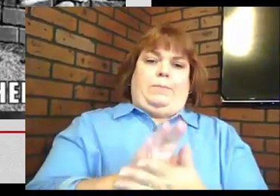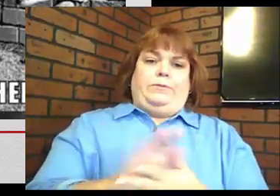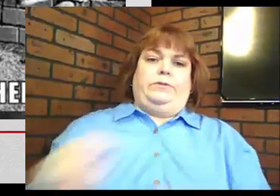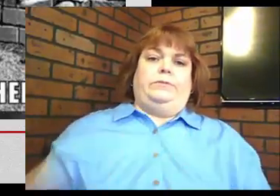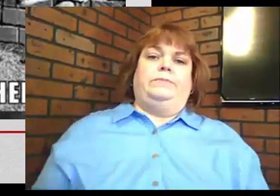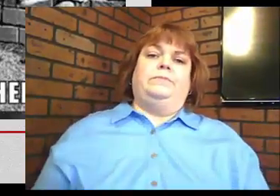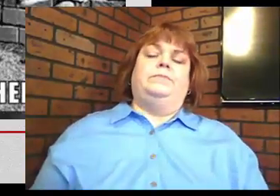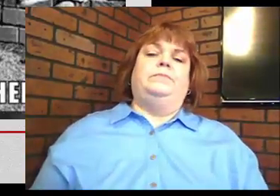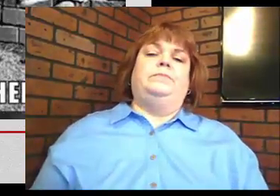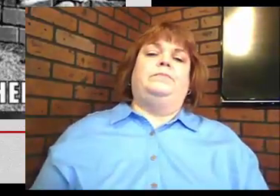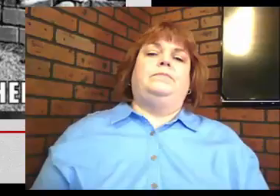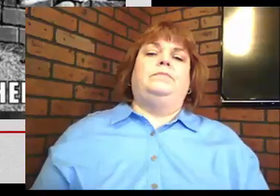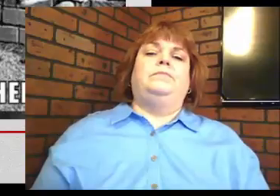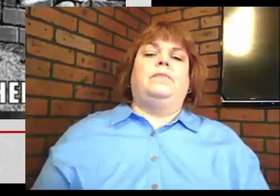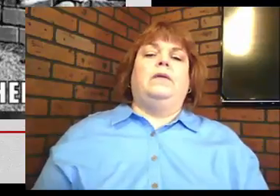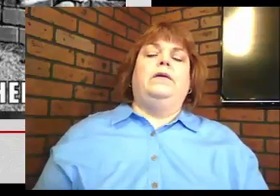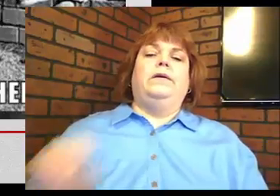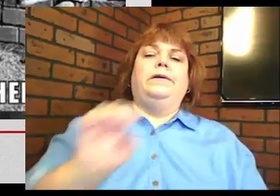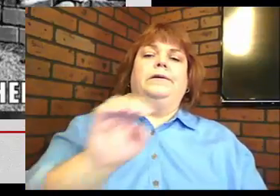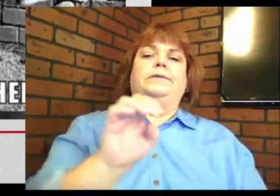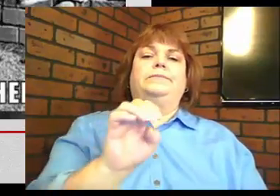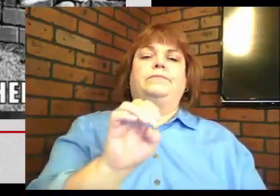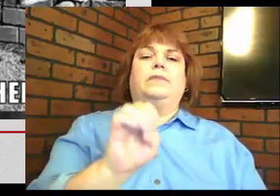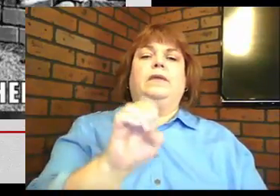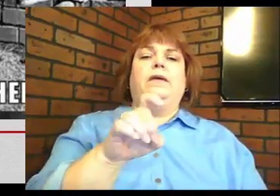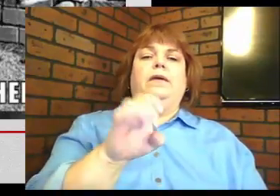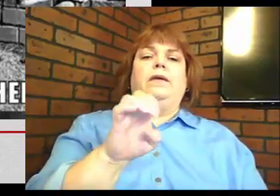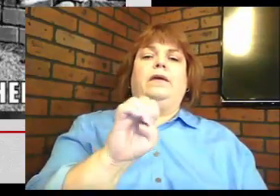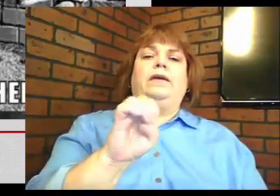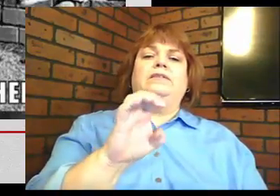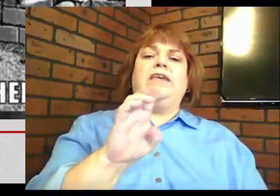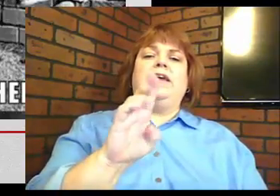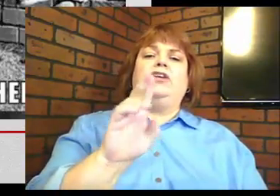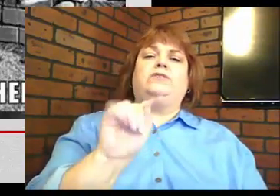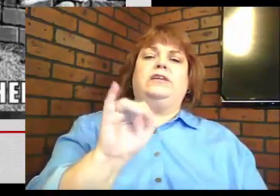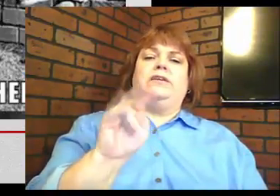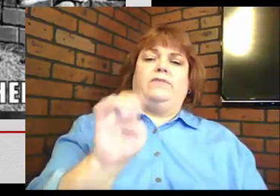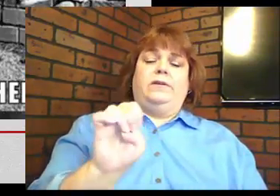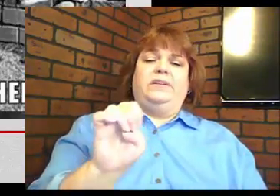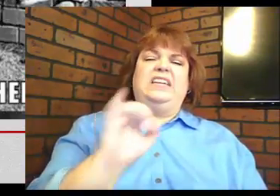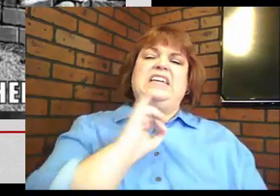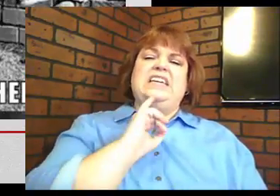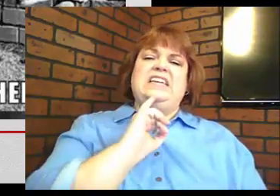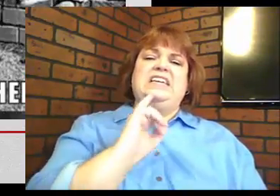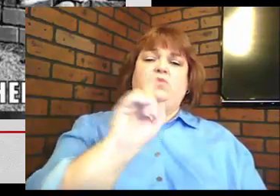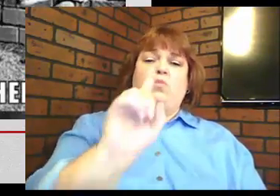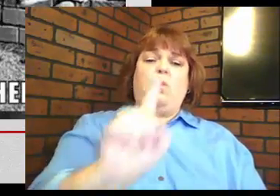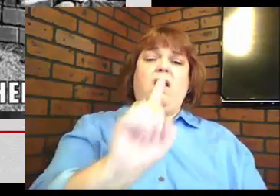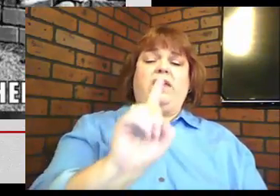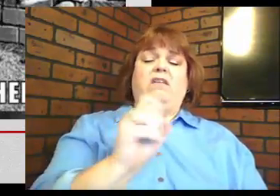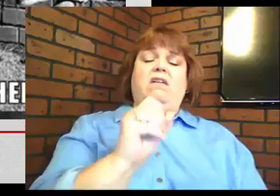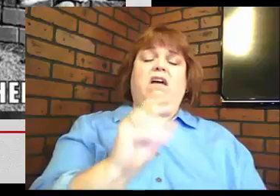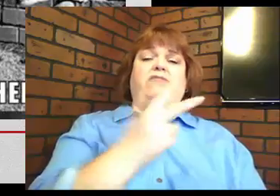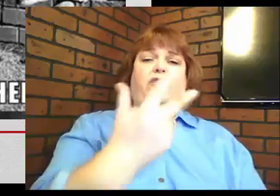written, that gives a statement to England that we want freedom.